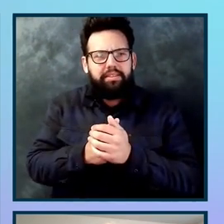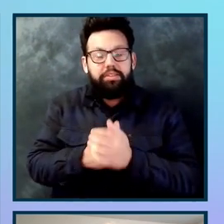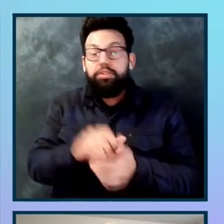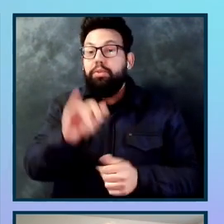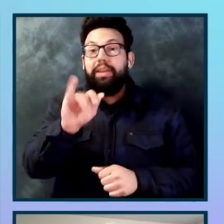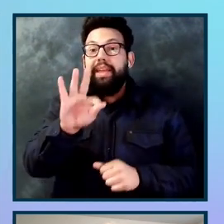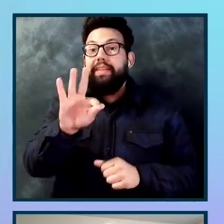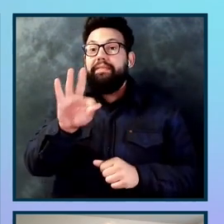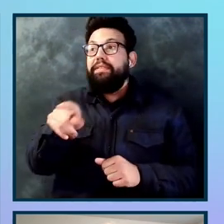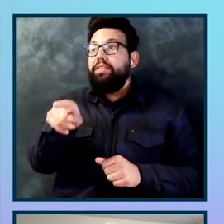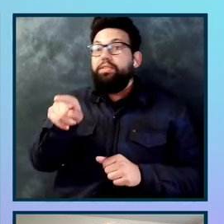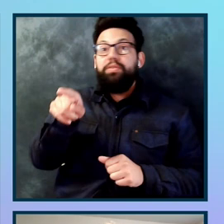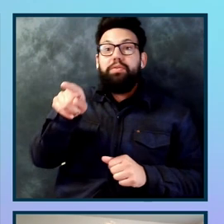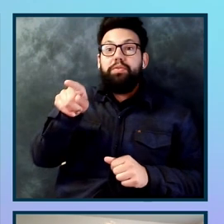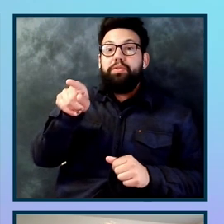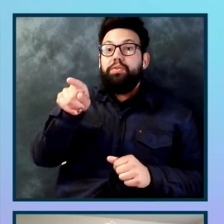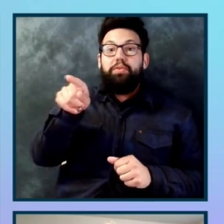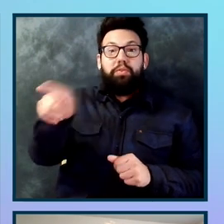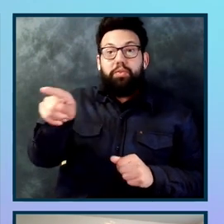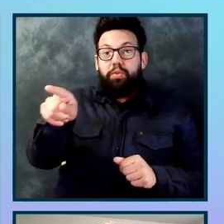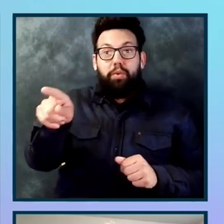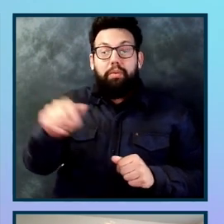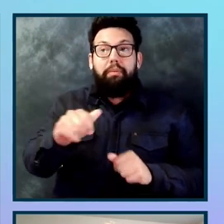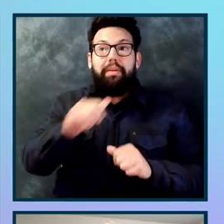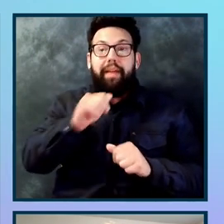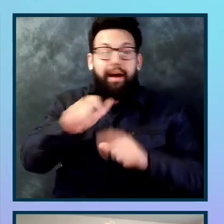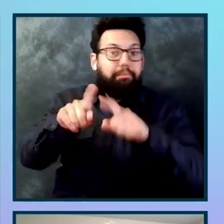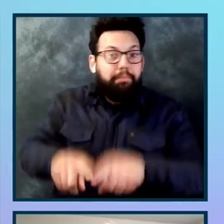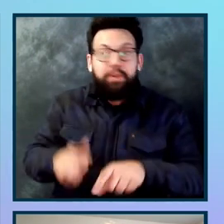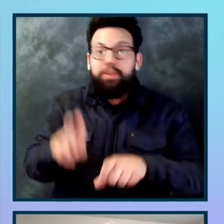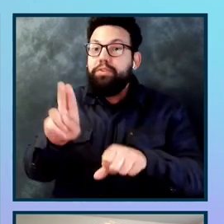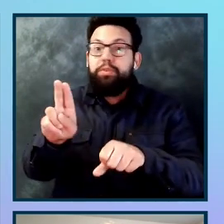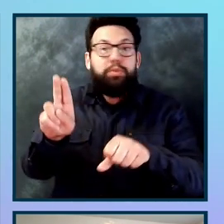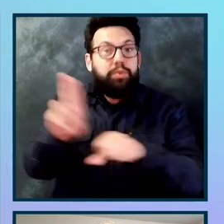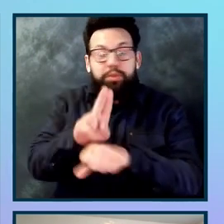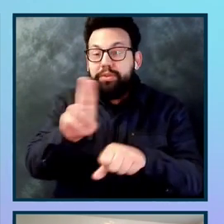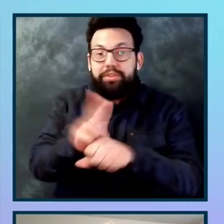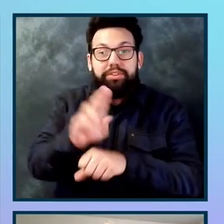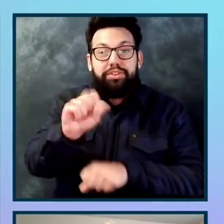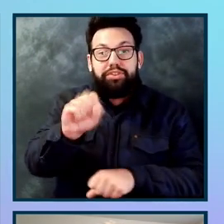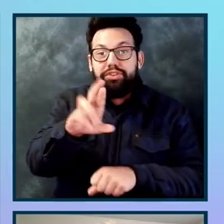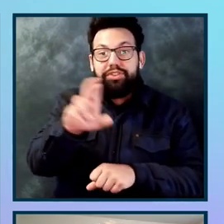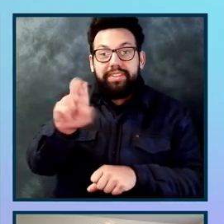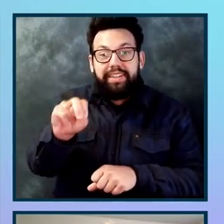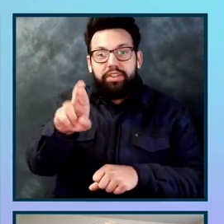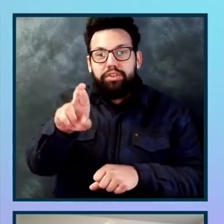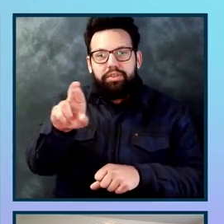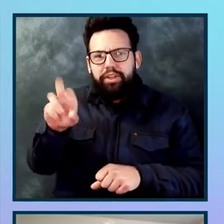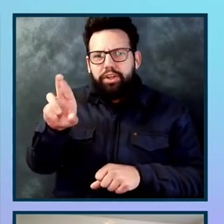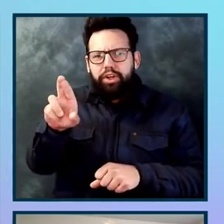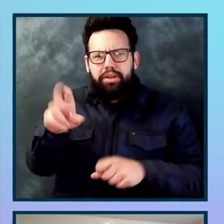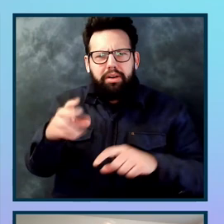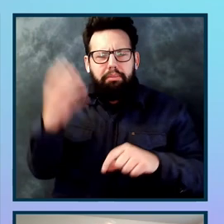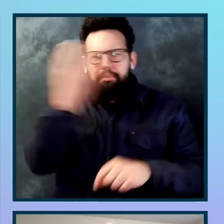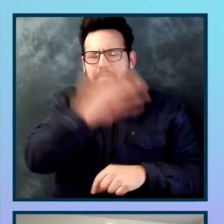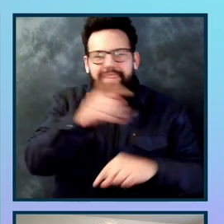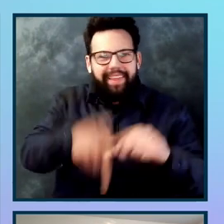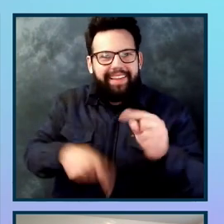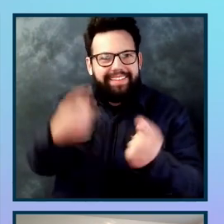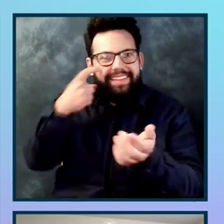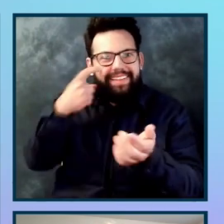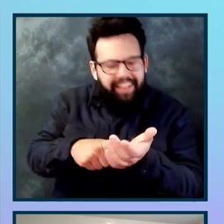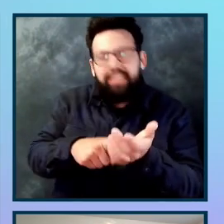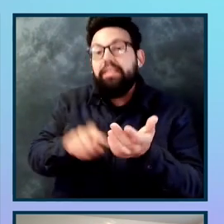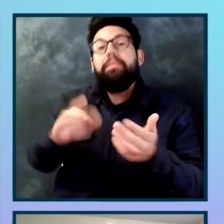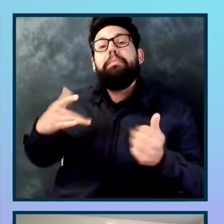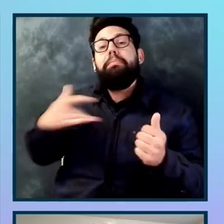Oftentimes these widgets show up off to the side as like a floating dot or a white dot, that sort of a thing. And you can